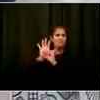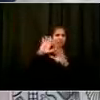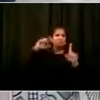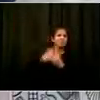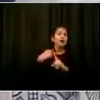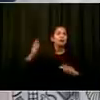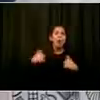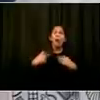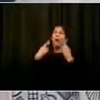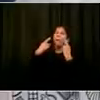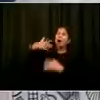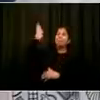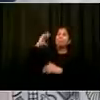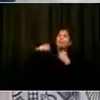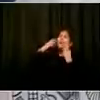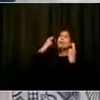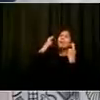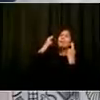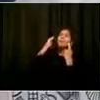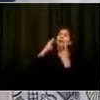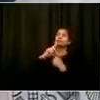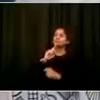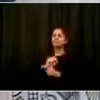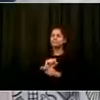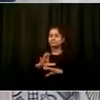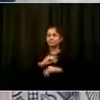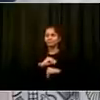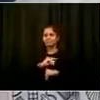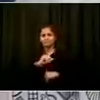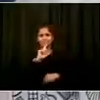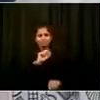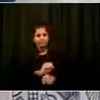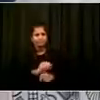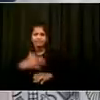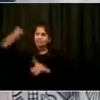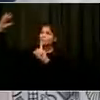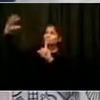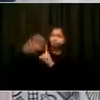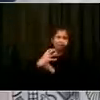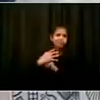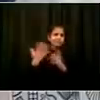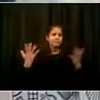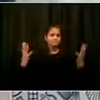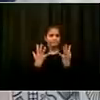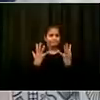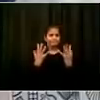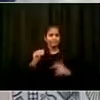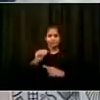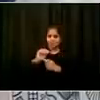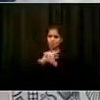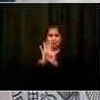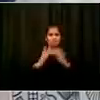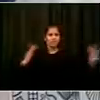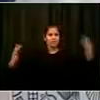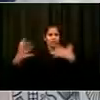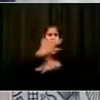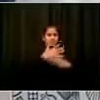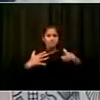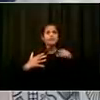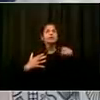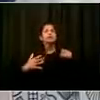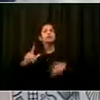better and fairer society when we do. There's so much to talk about in terms of the disparities that have come up in this crisis and the things we have to